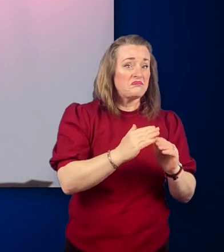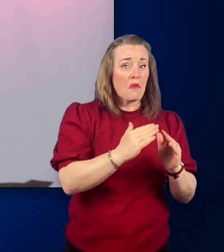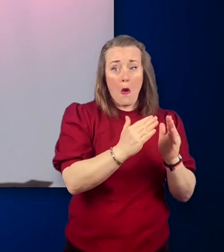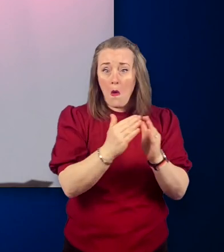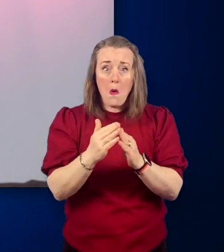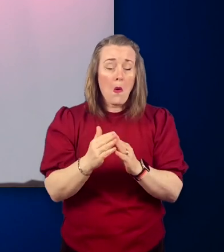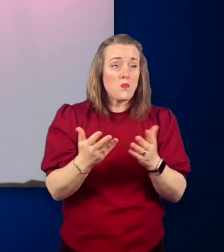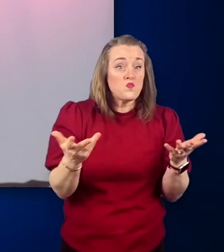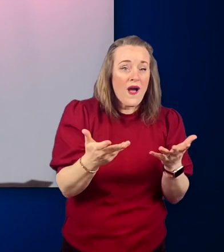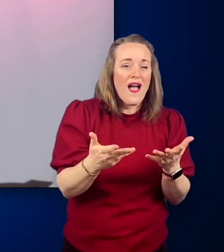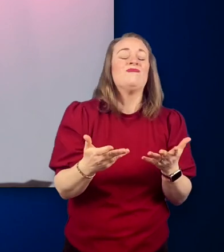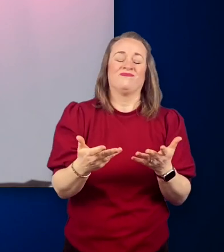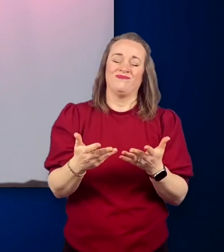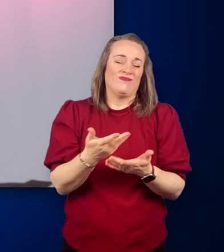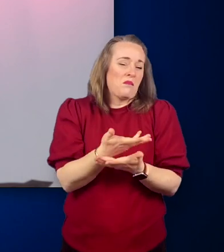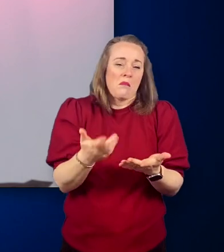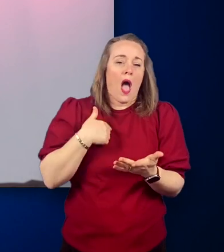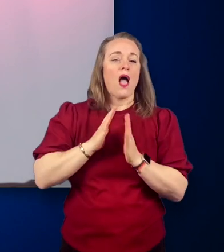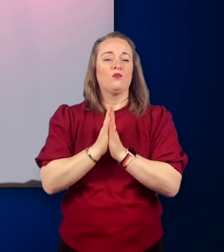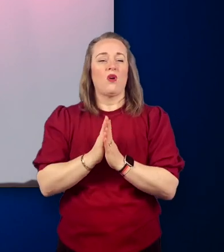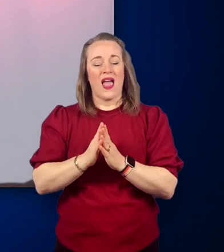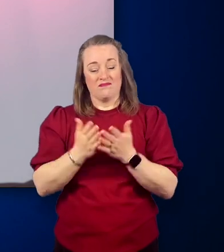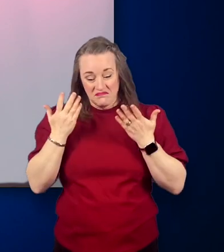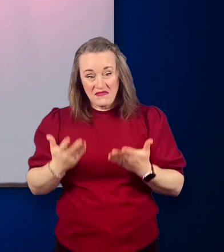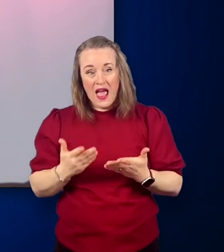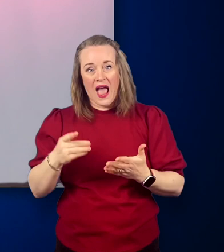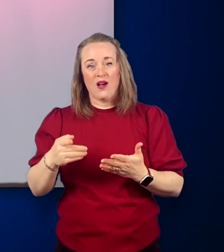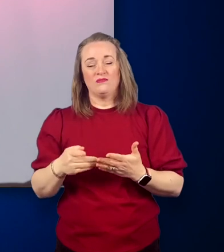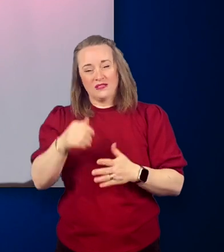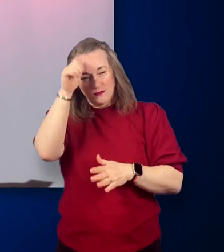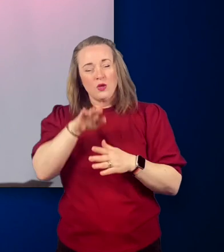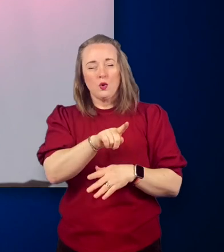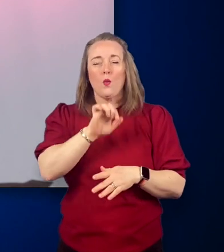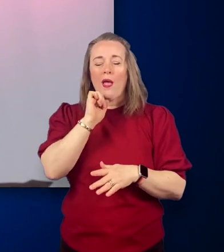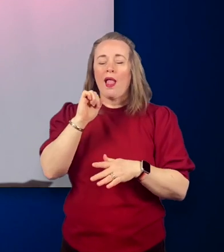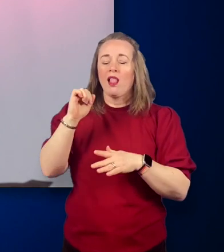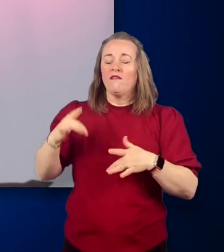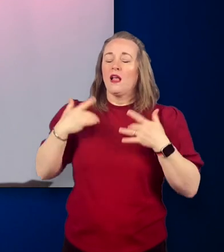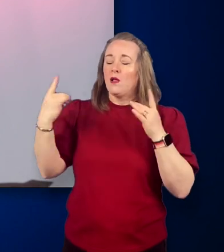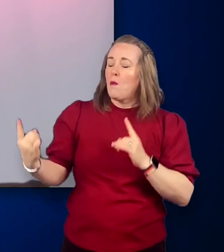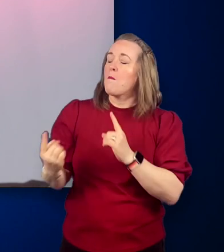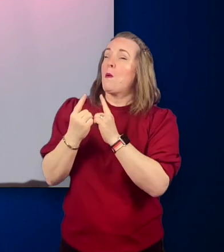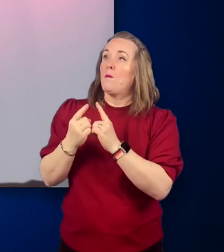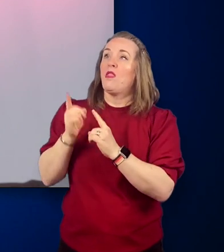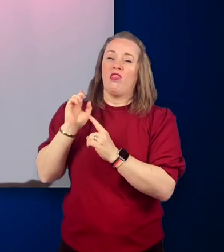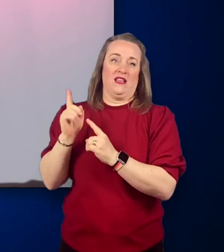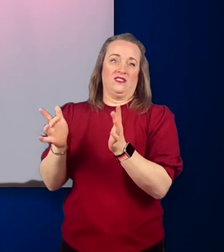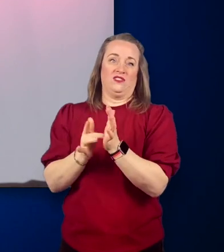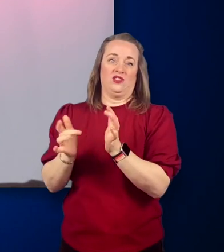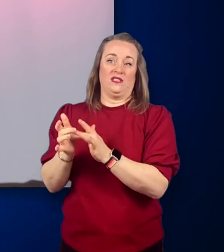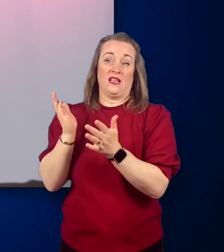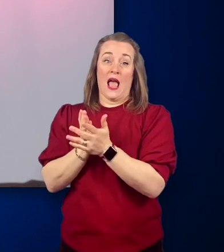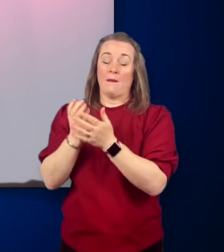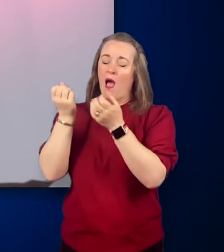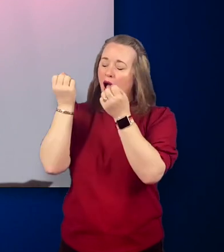that this will be a moment where you will encounter this risen Jesus and understand